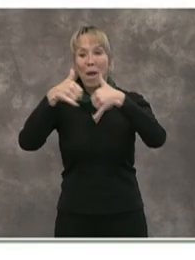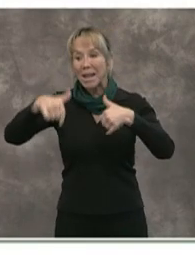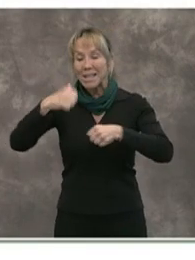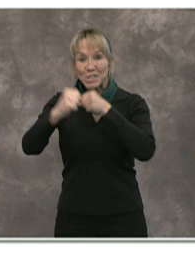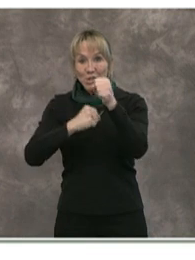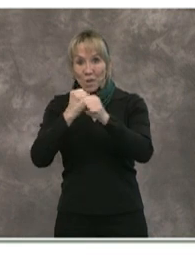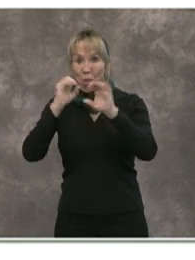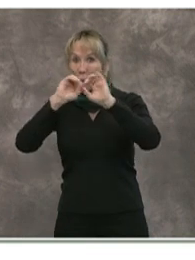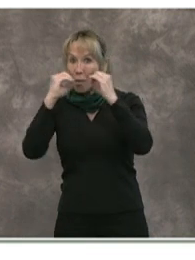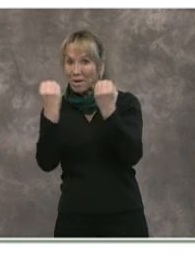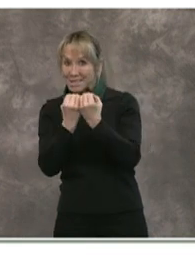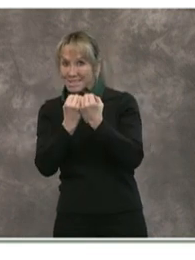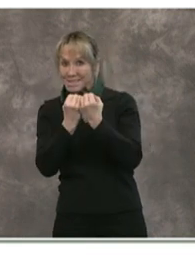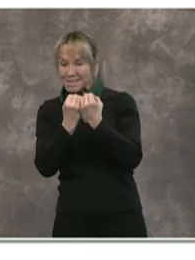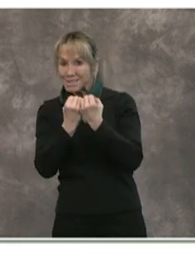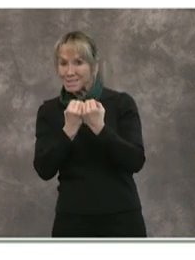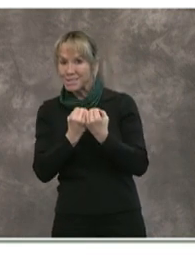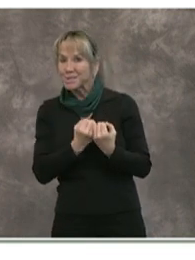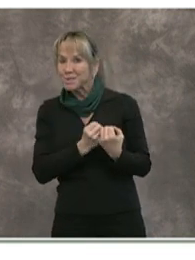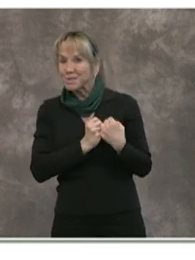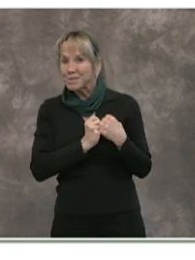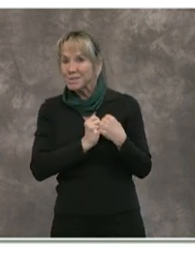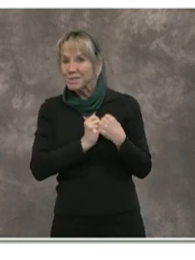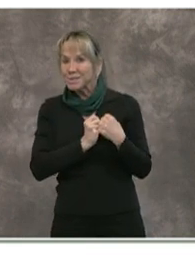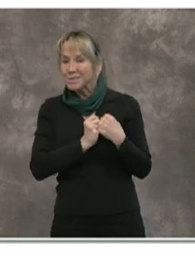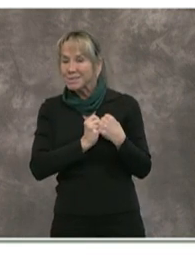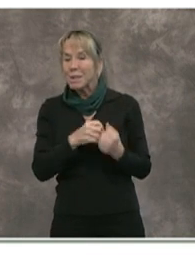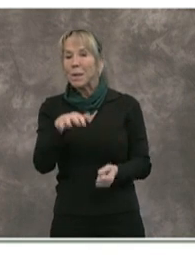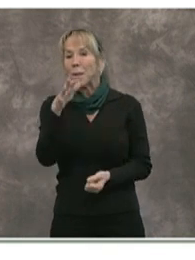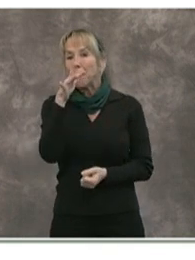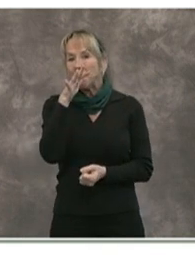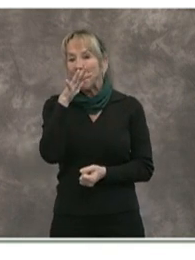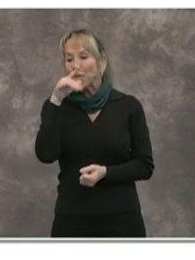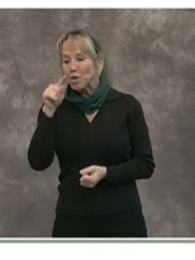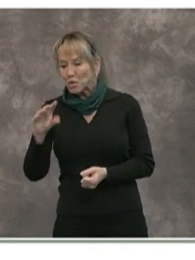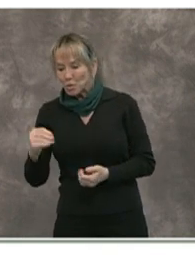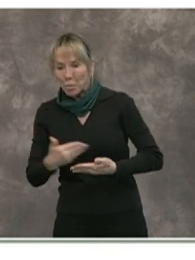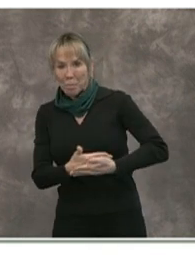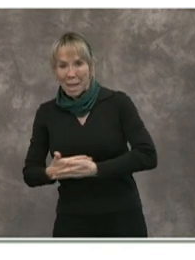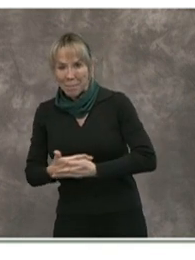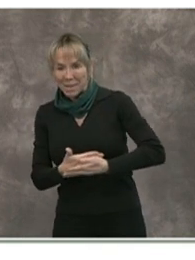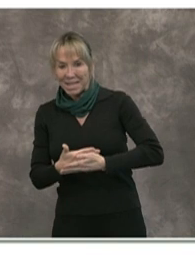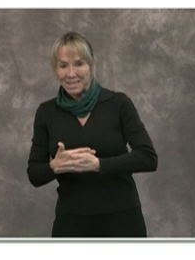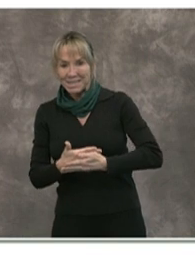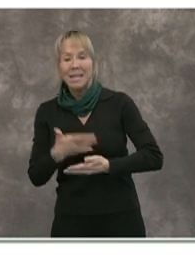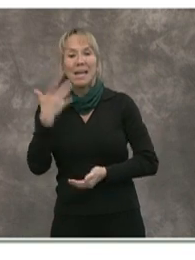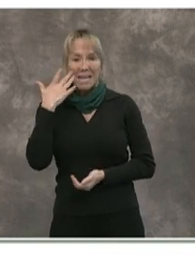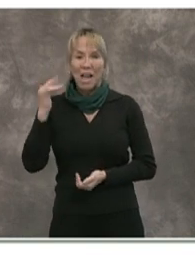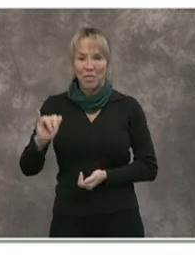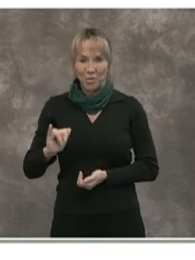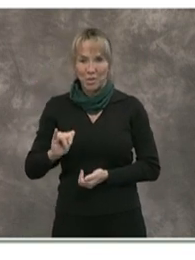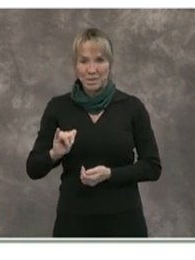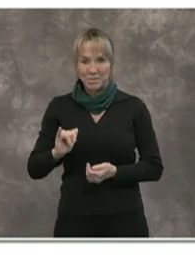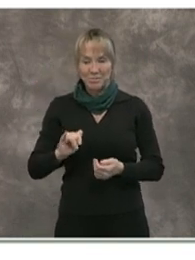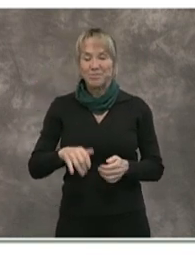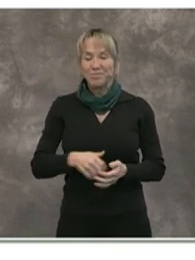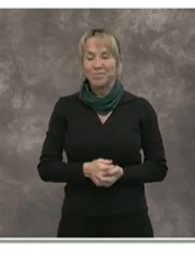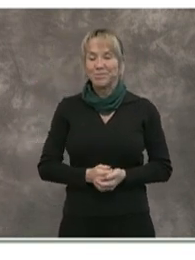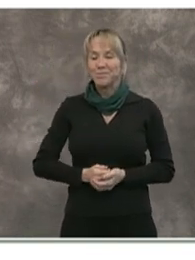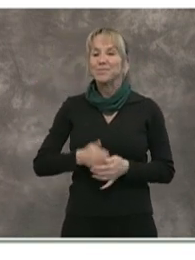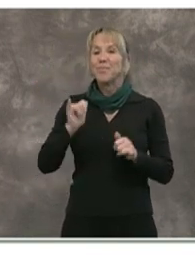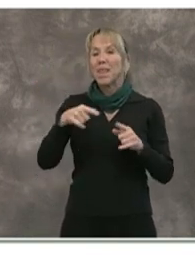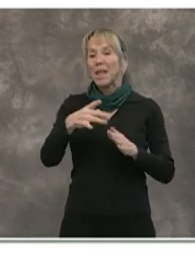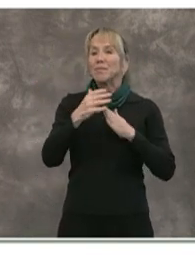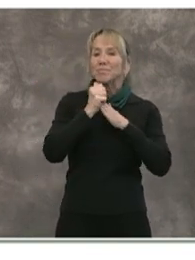organization recipient is Mother to Baby California. This is the nation's